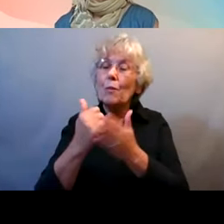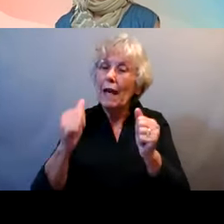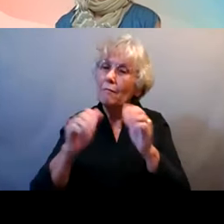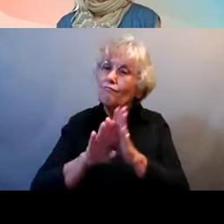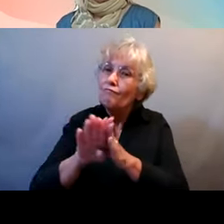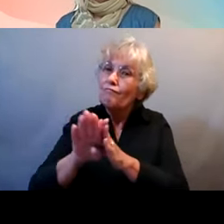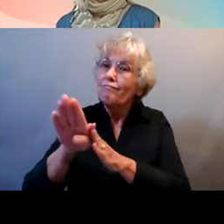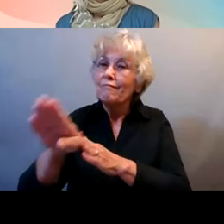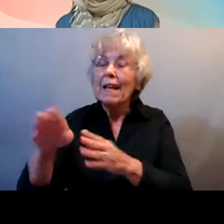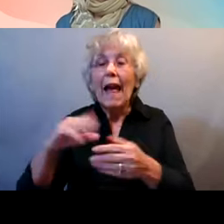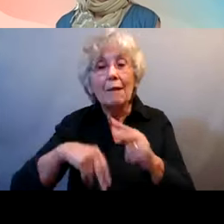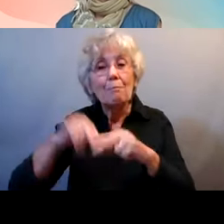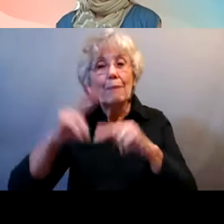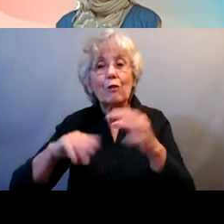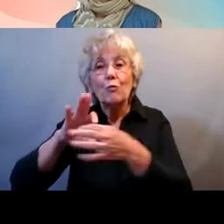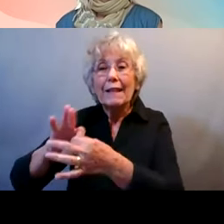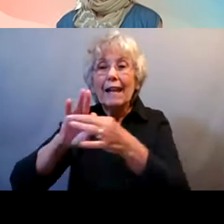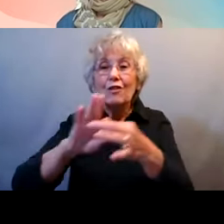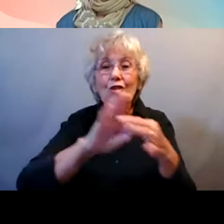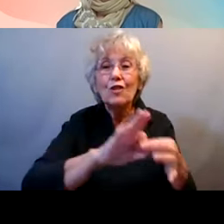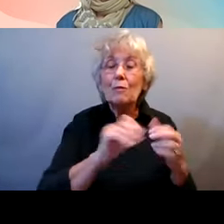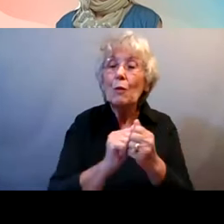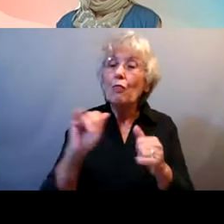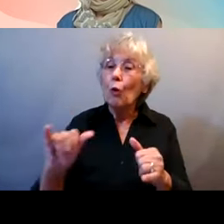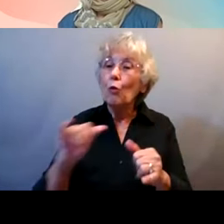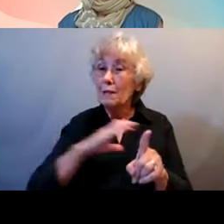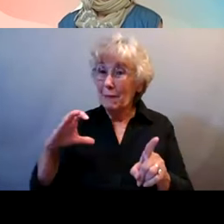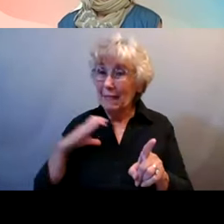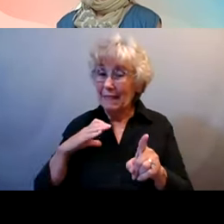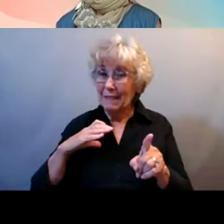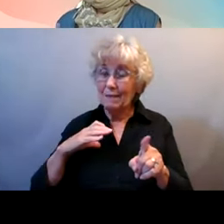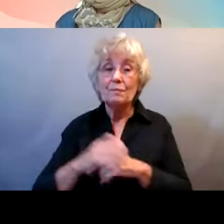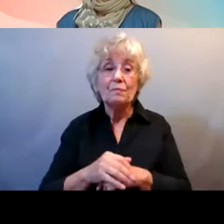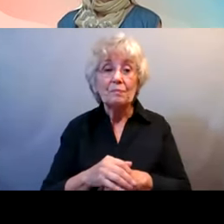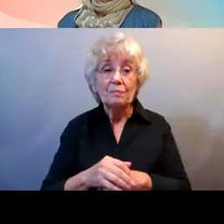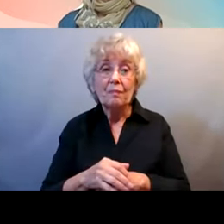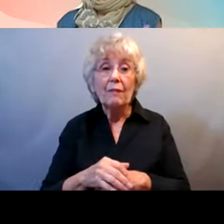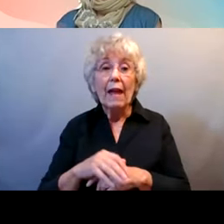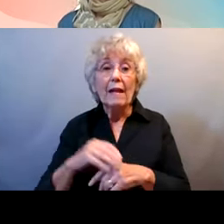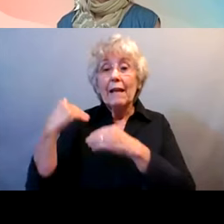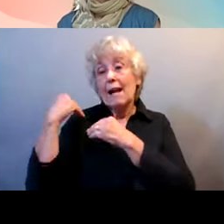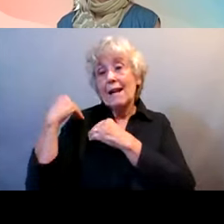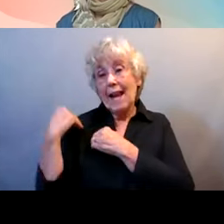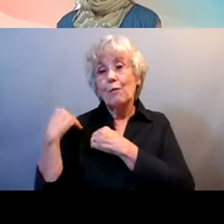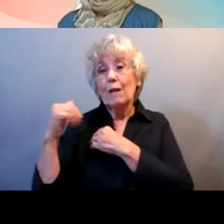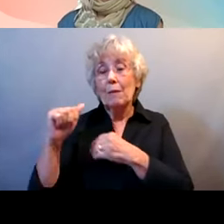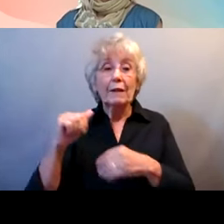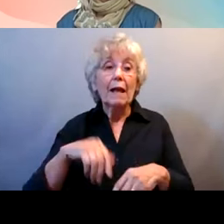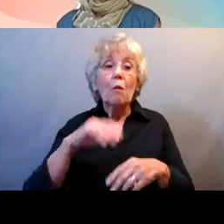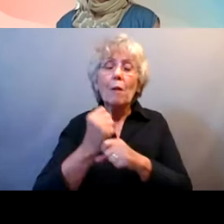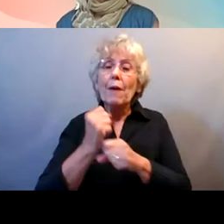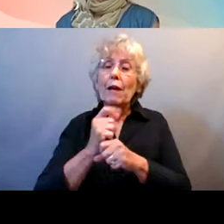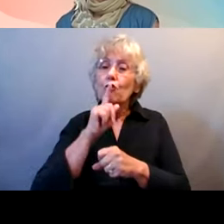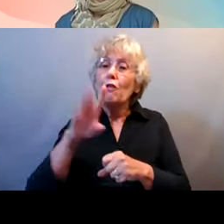have down on the ground within communities. And next slide, accountability. So just ensuring that the master plan is